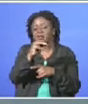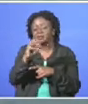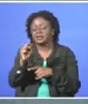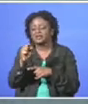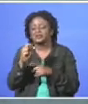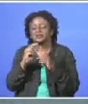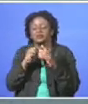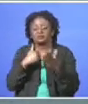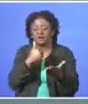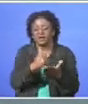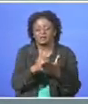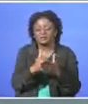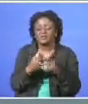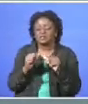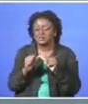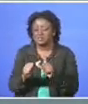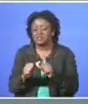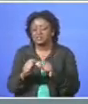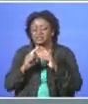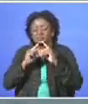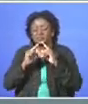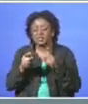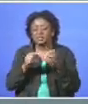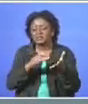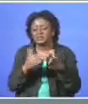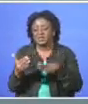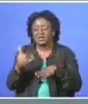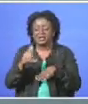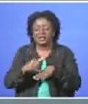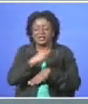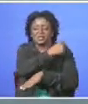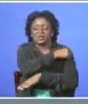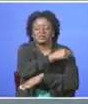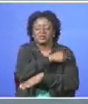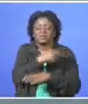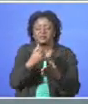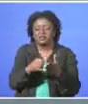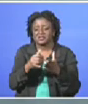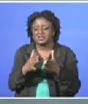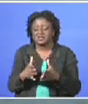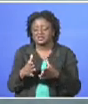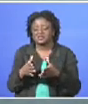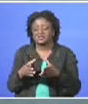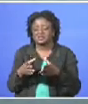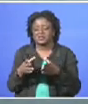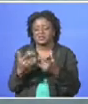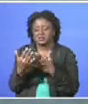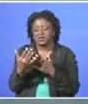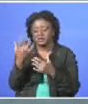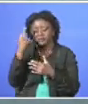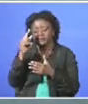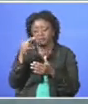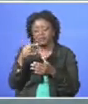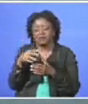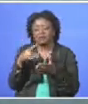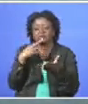dead at the hospital. Investigators are relying on an autopsy report to determine the exact cause of death.